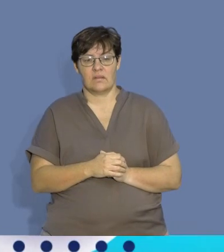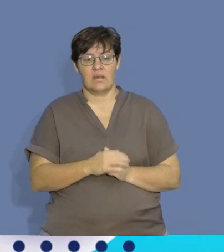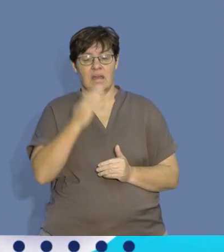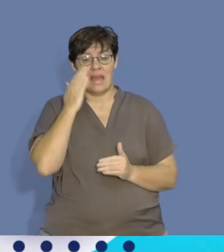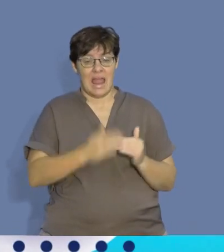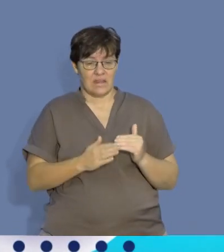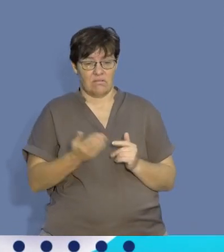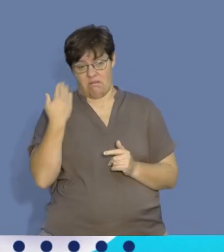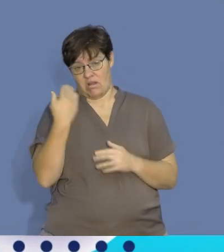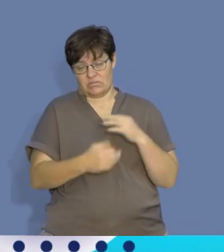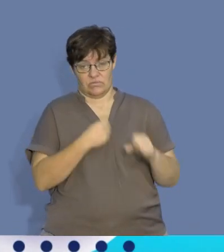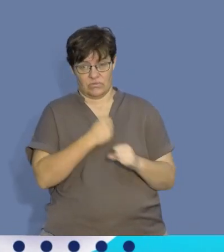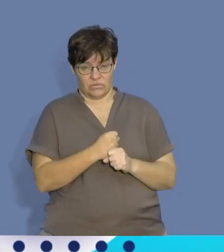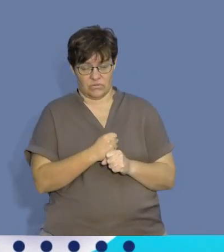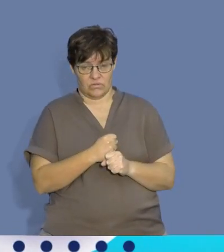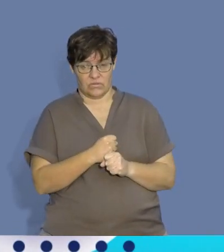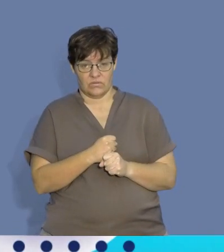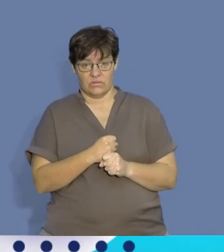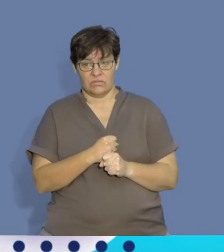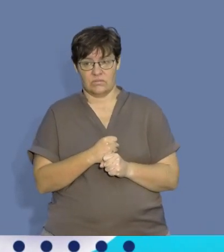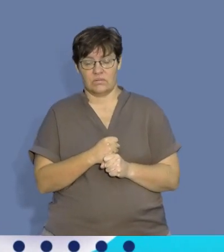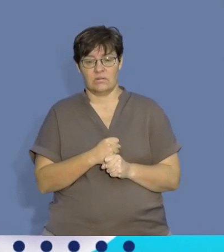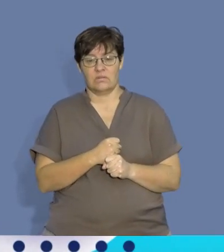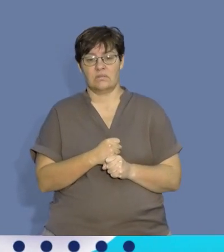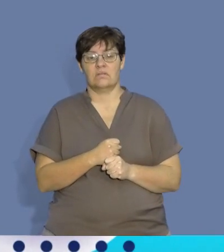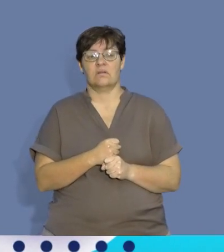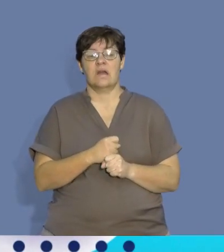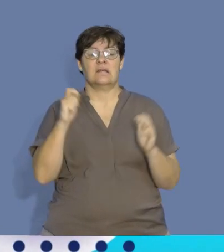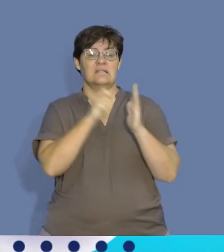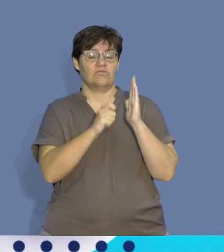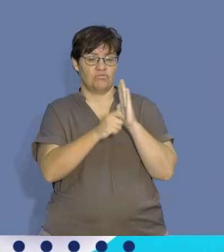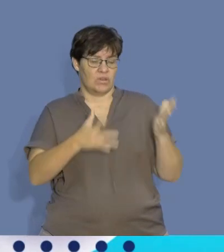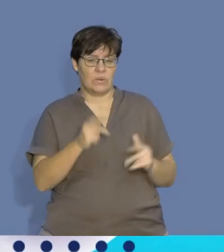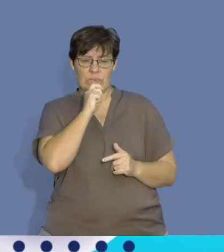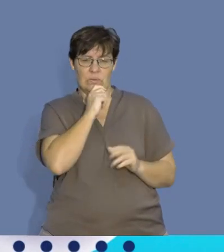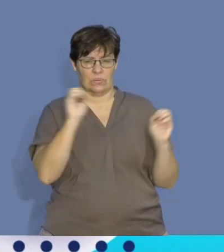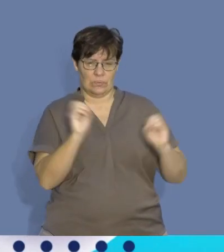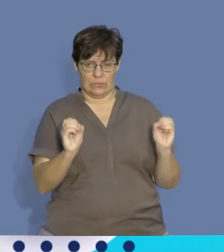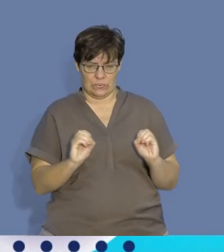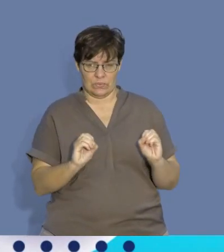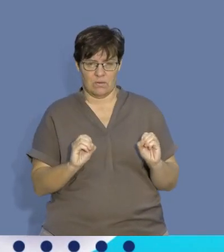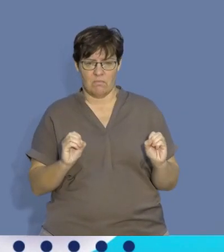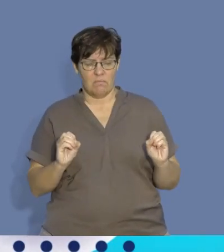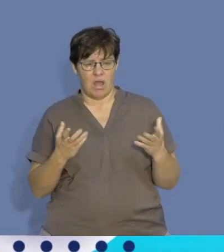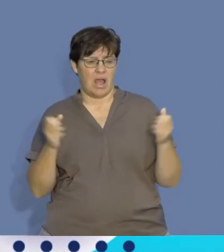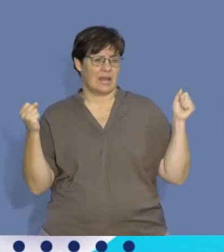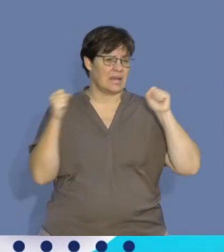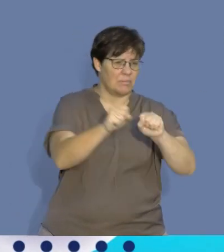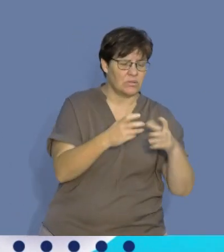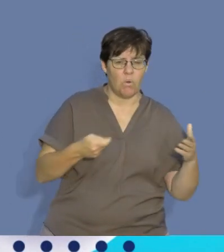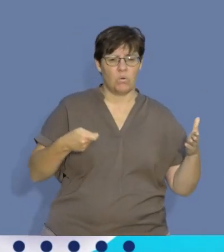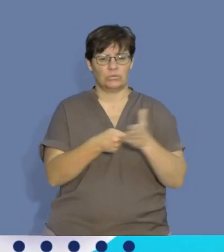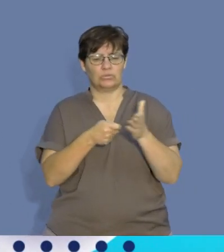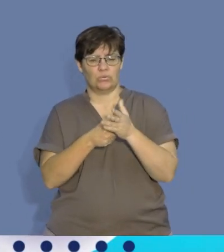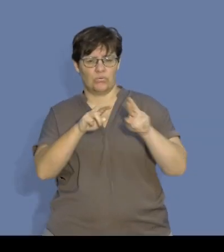end of last year, there was unused stationery, probably locked away in the cupboard or in the